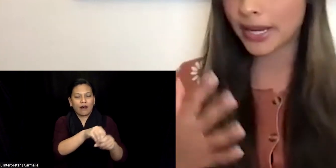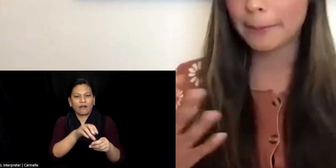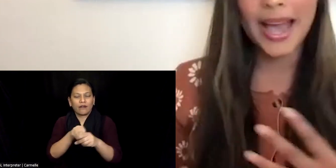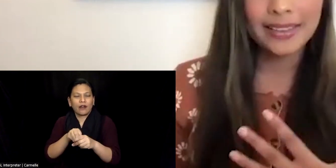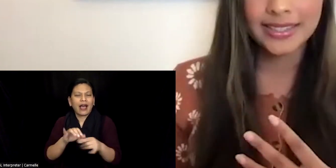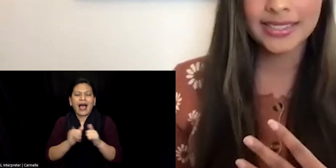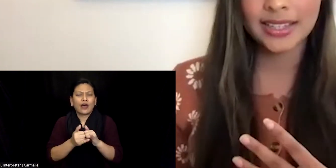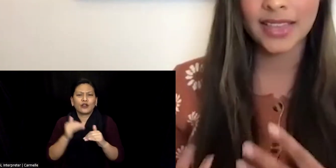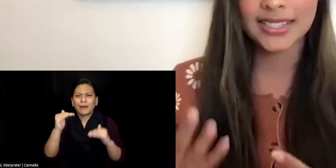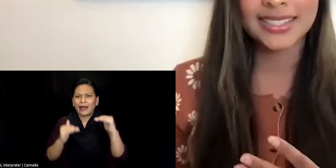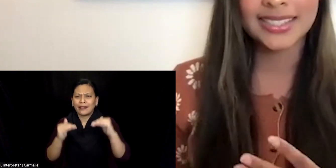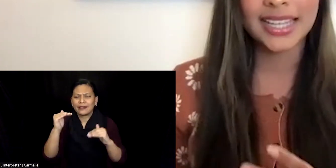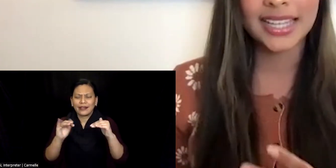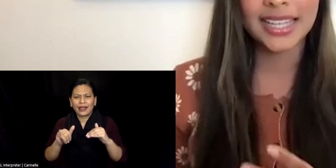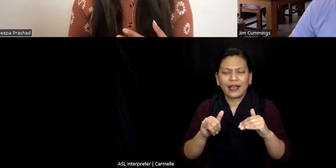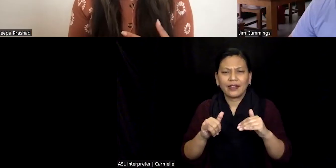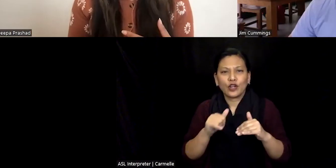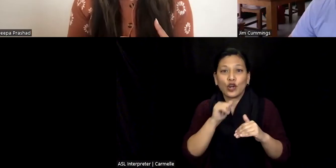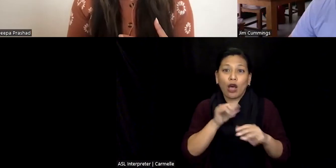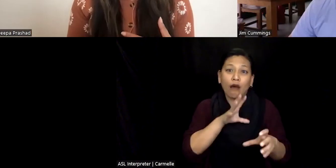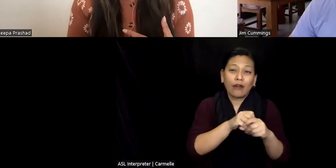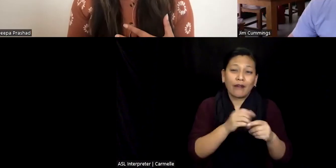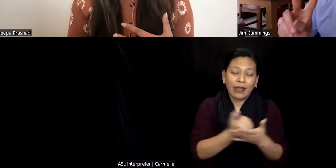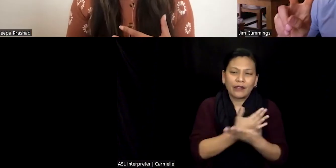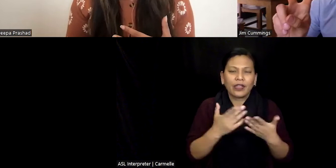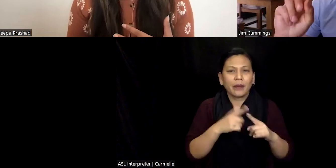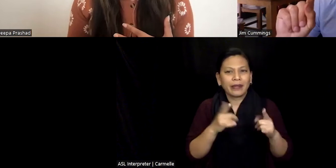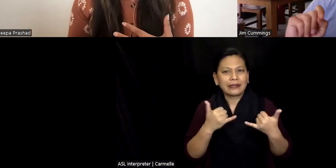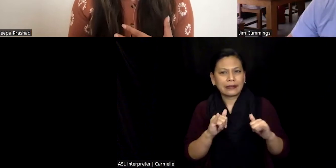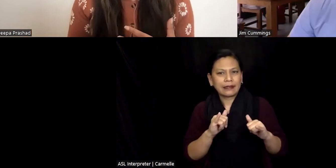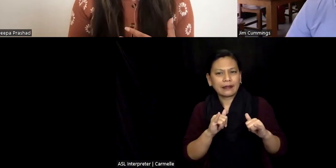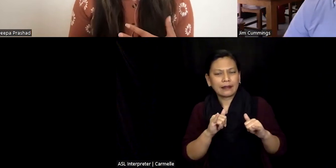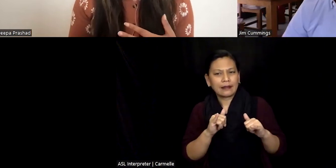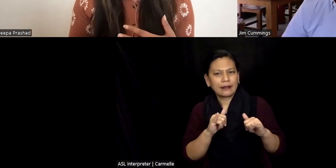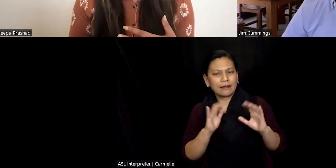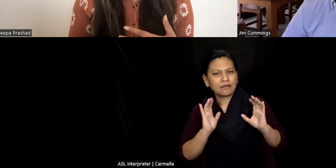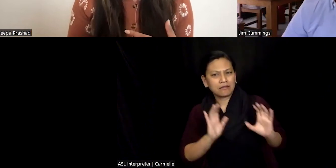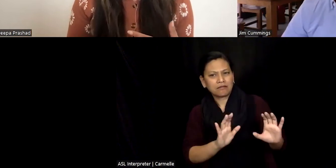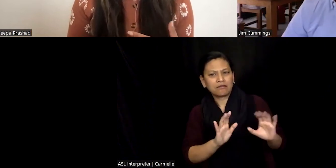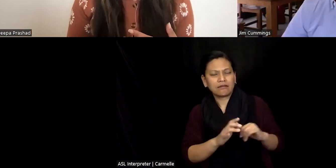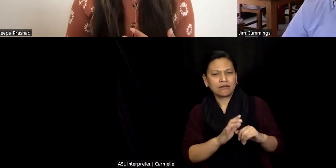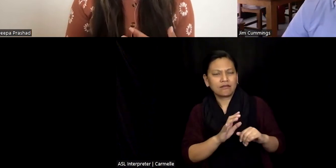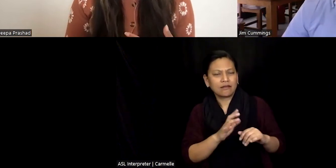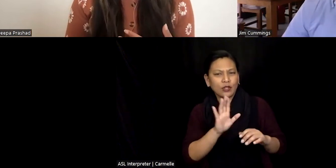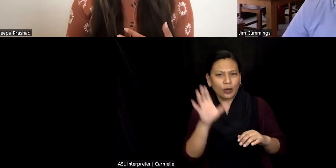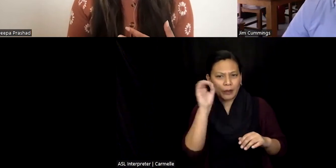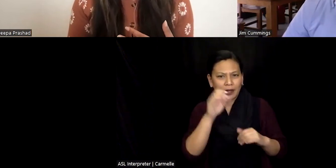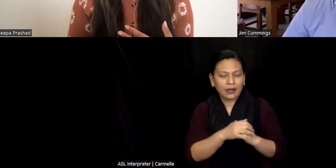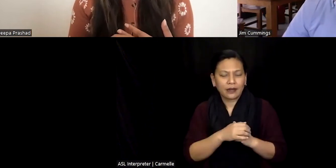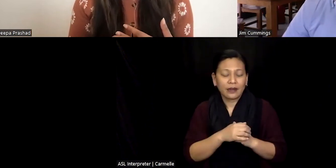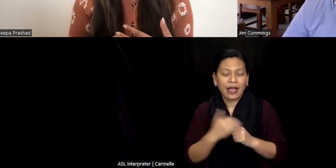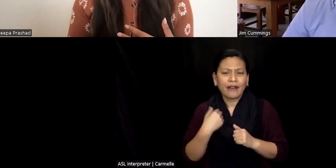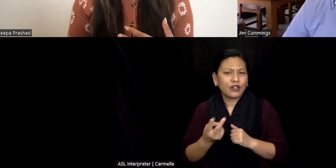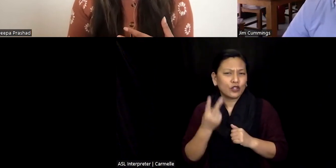do you strike a balance if that's the case? Two things there. The first one is about my